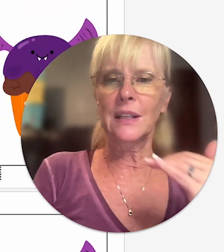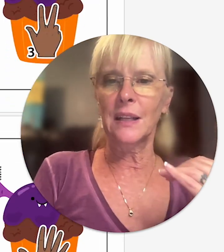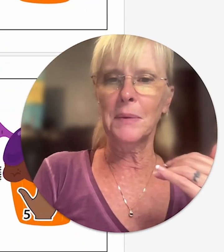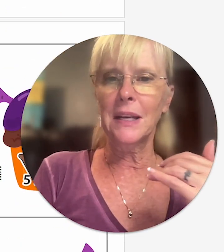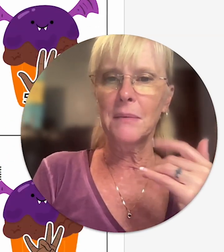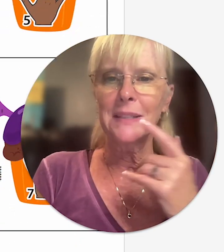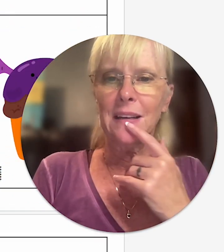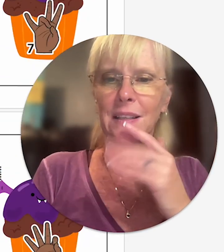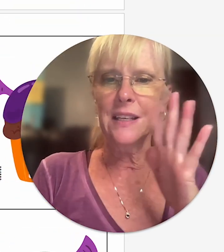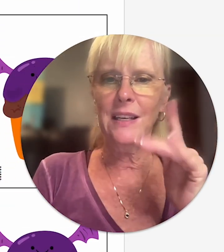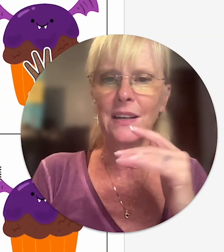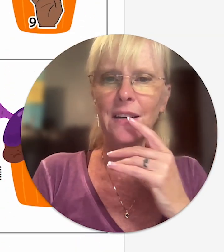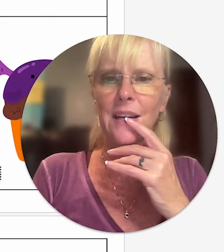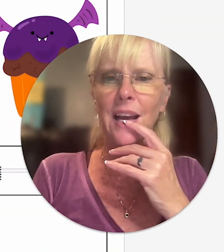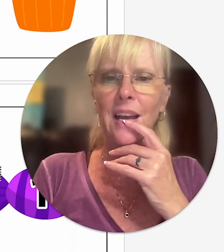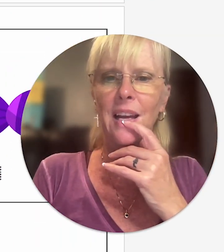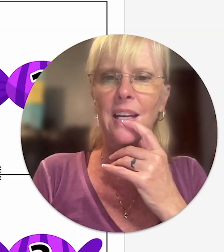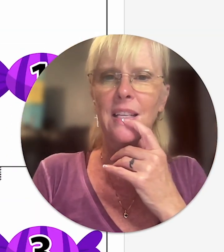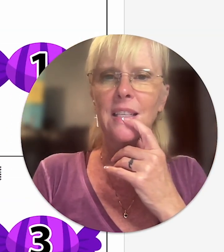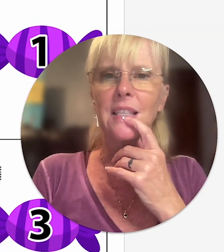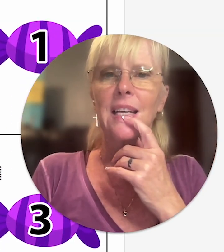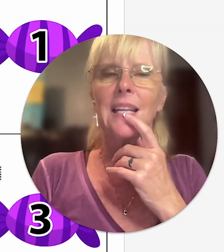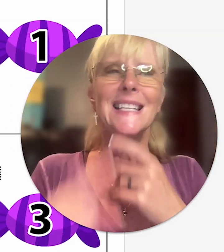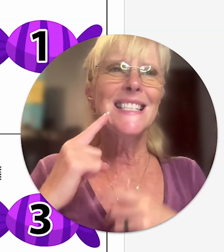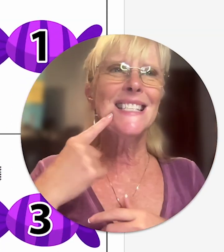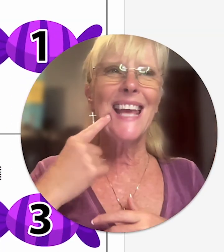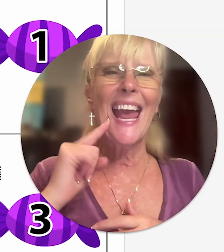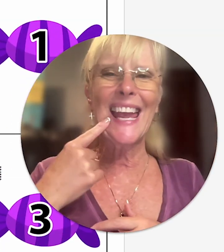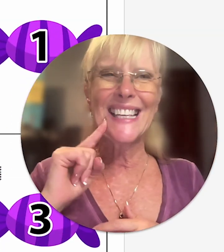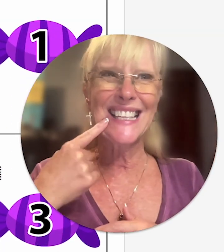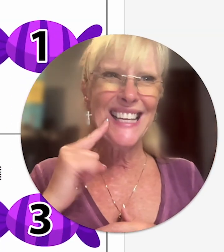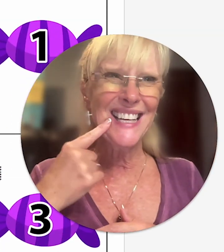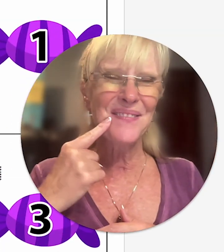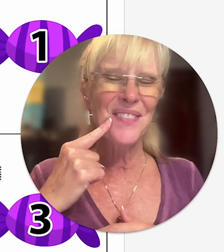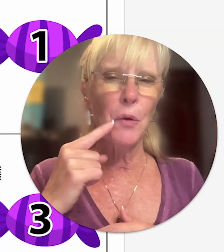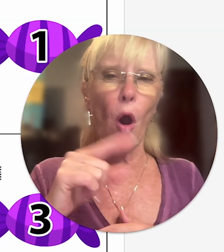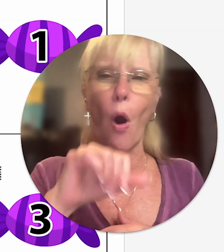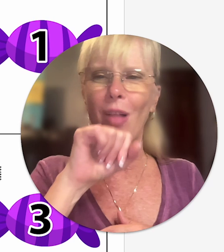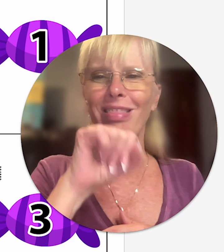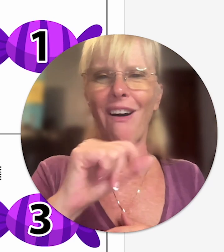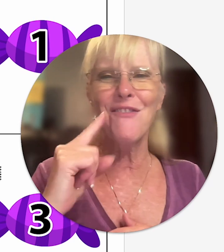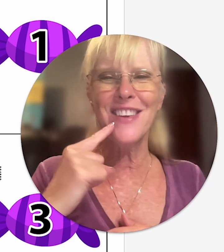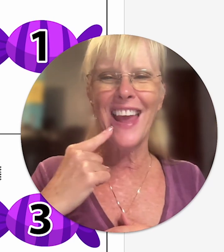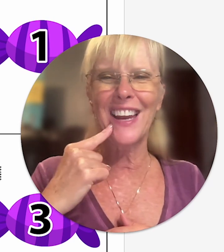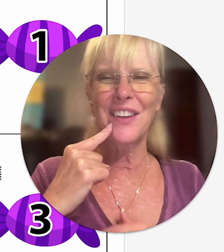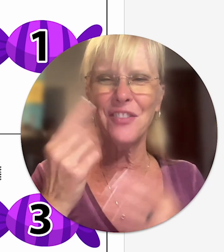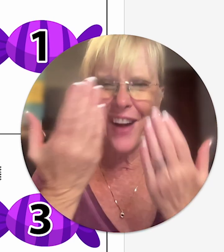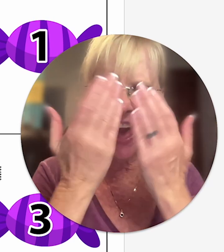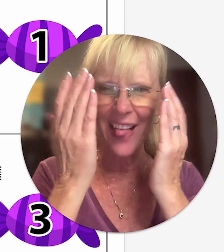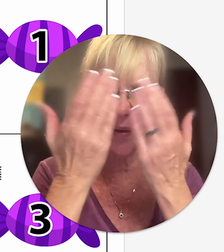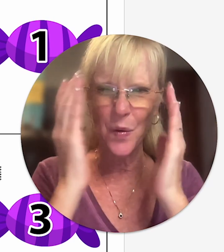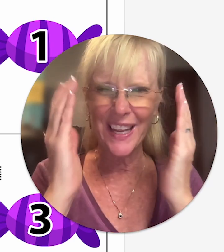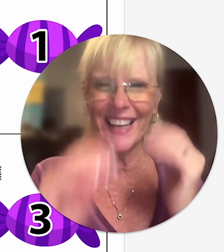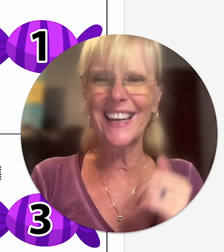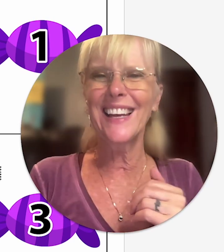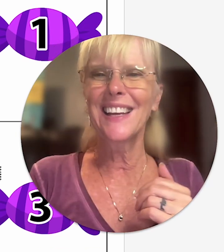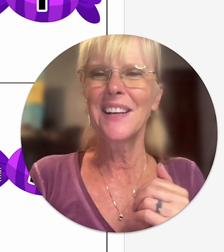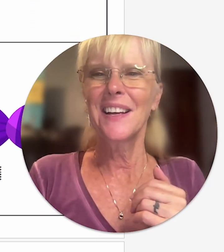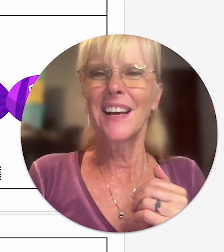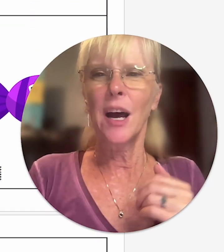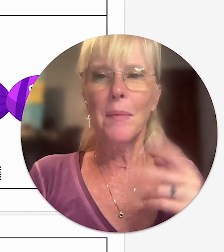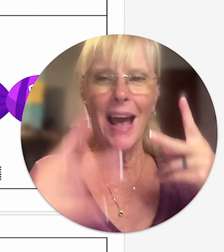So let me come down here, and this is candy. We all love candy for